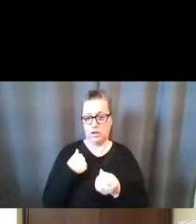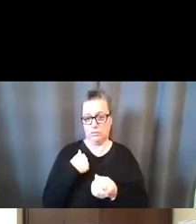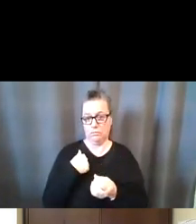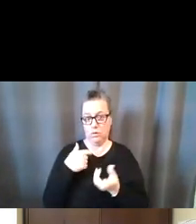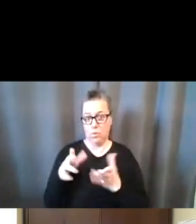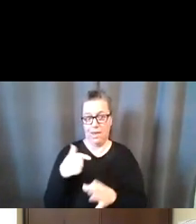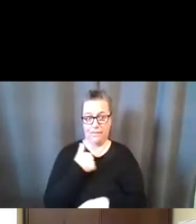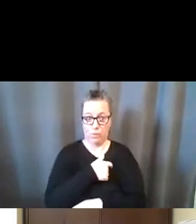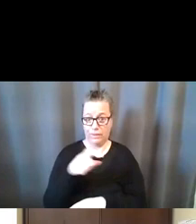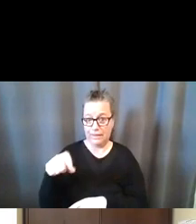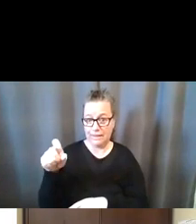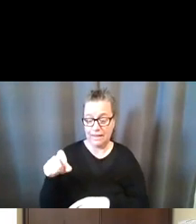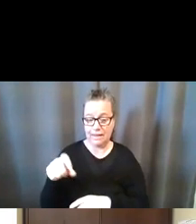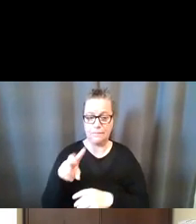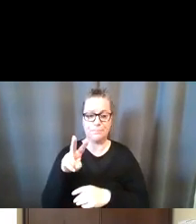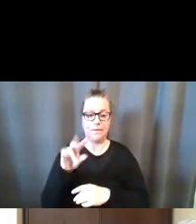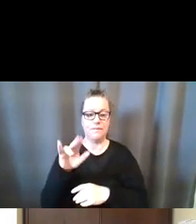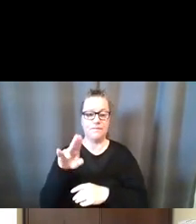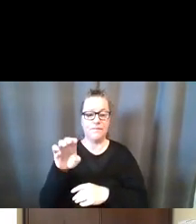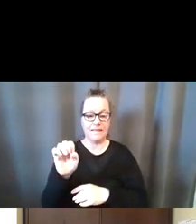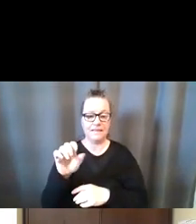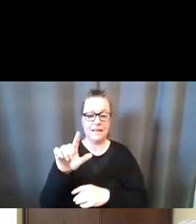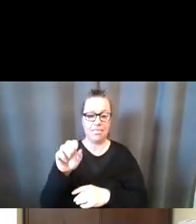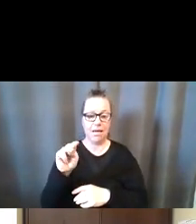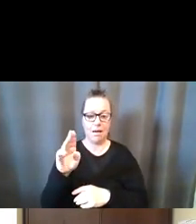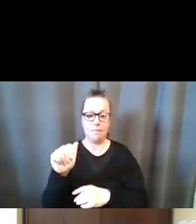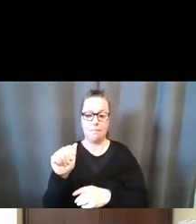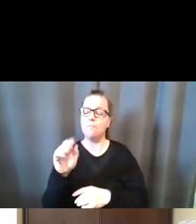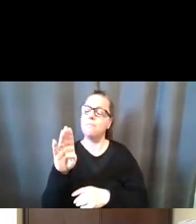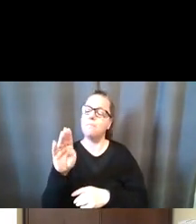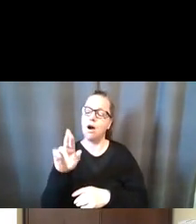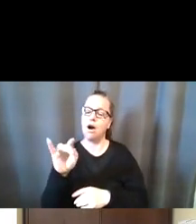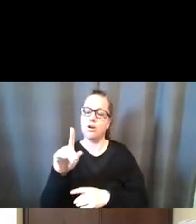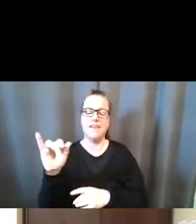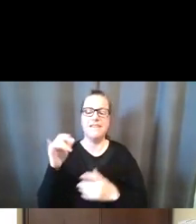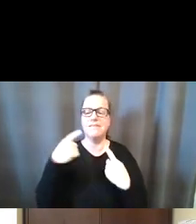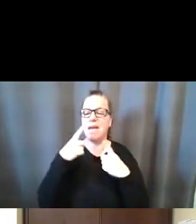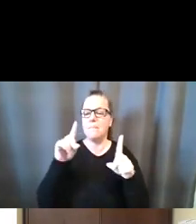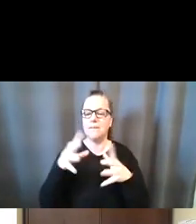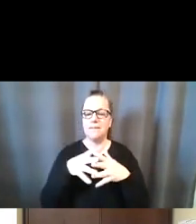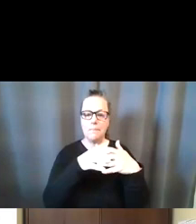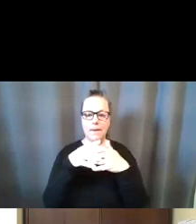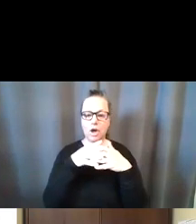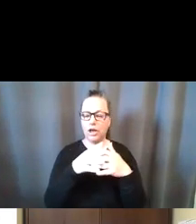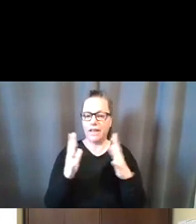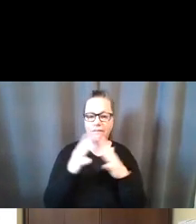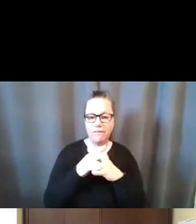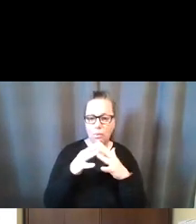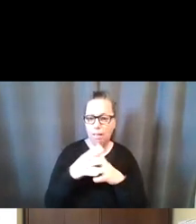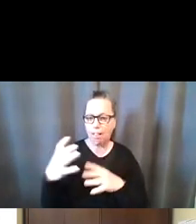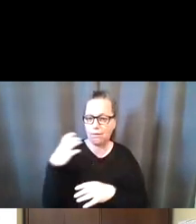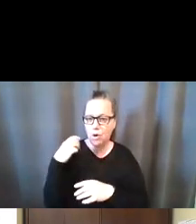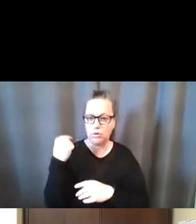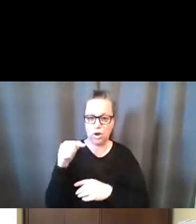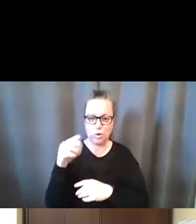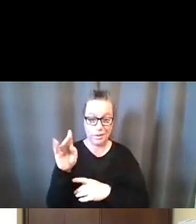And I think Vince Lombardi, a famous American football coach of the Green Bay Packers,